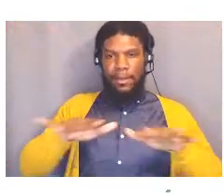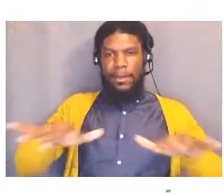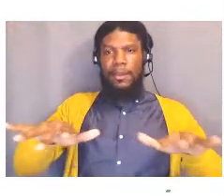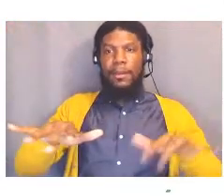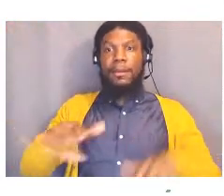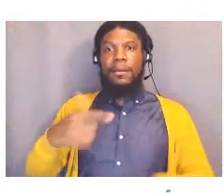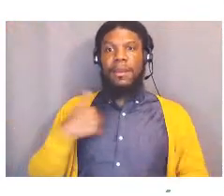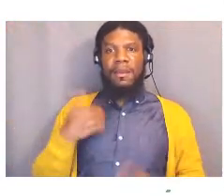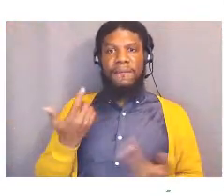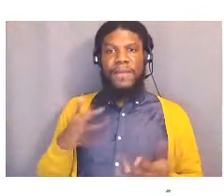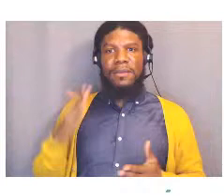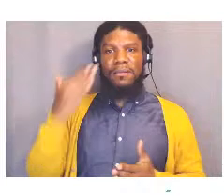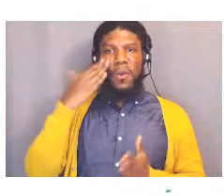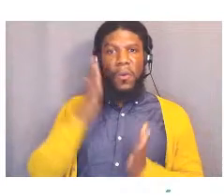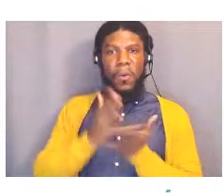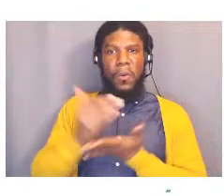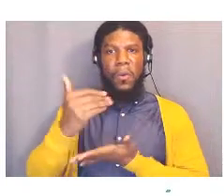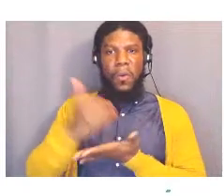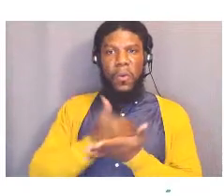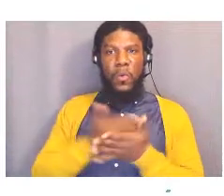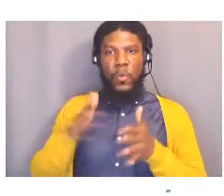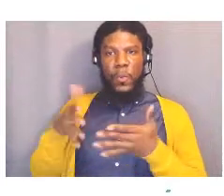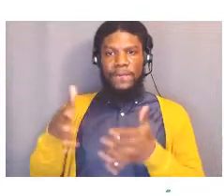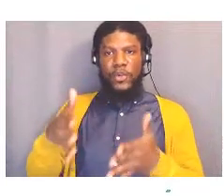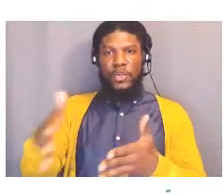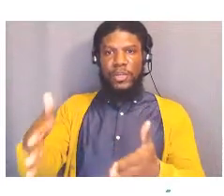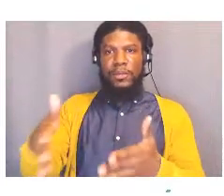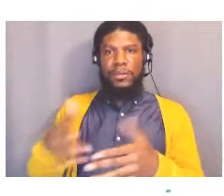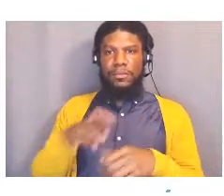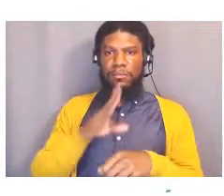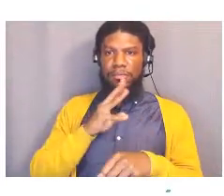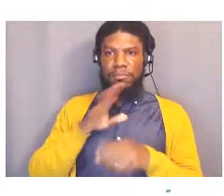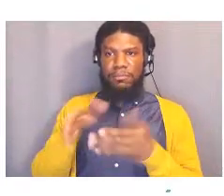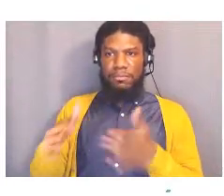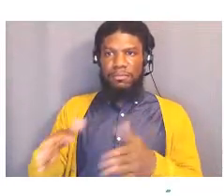ancient, dusky rivers. My soul